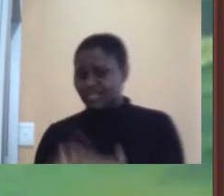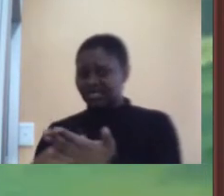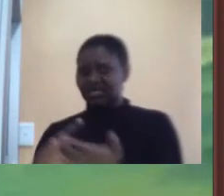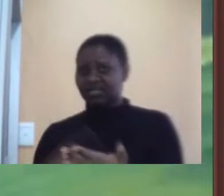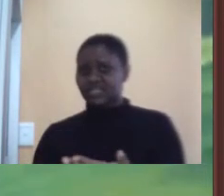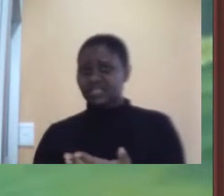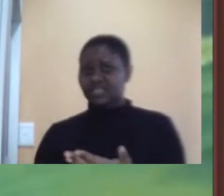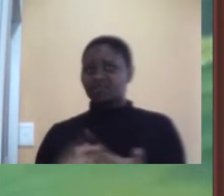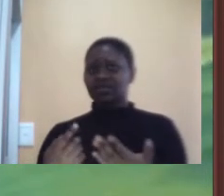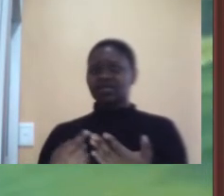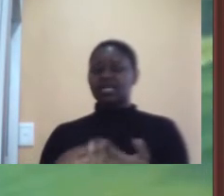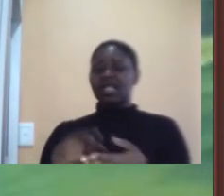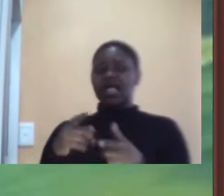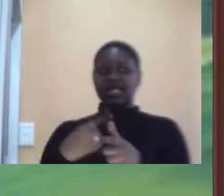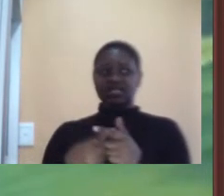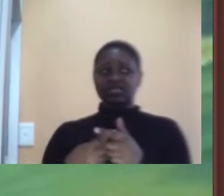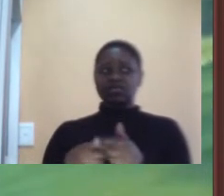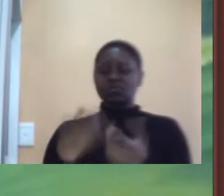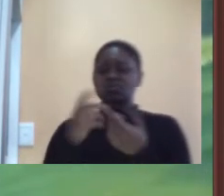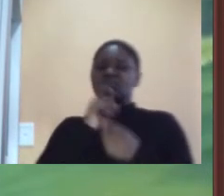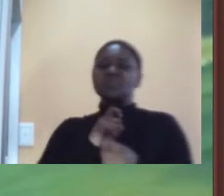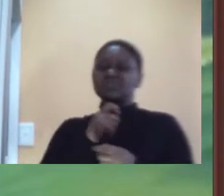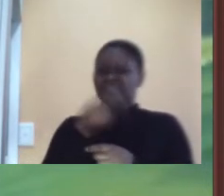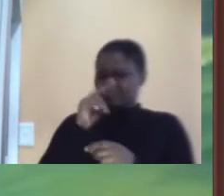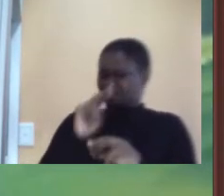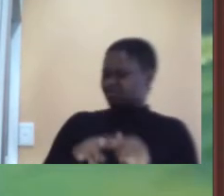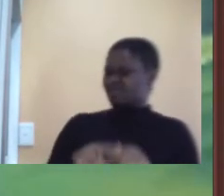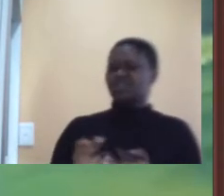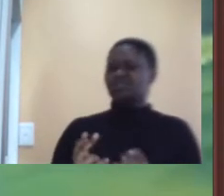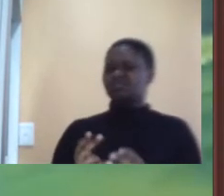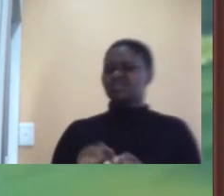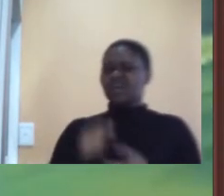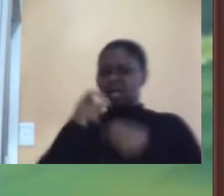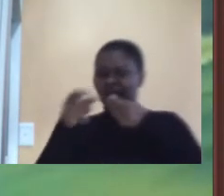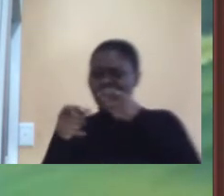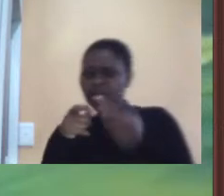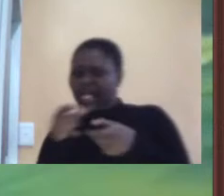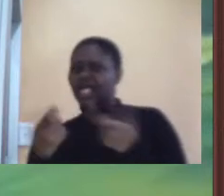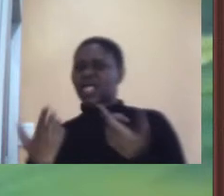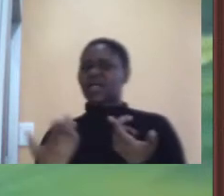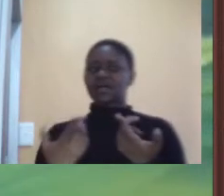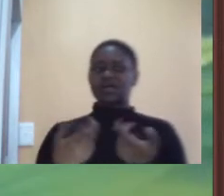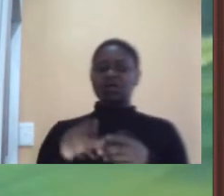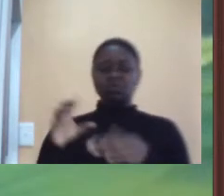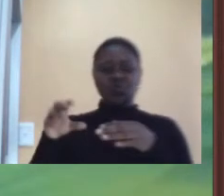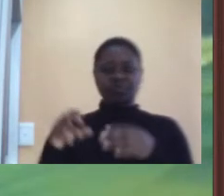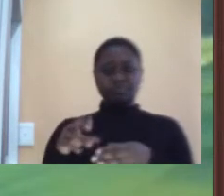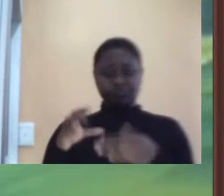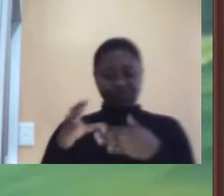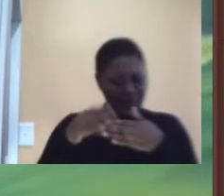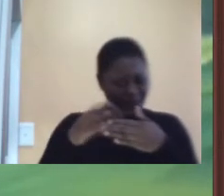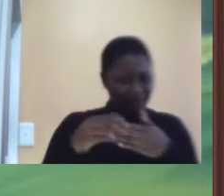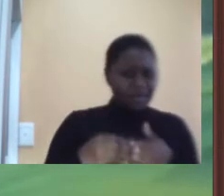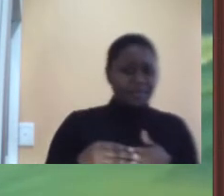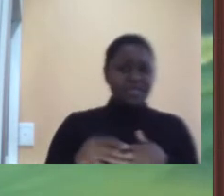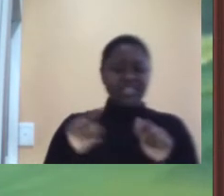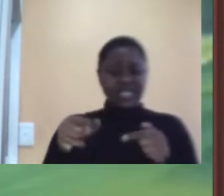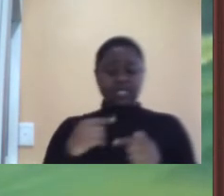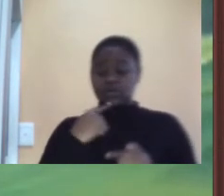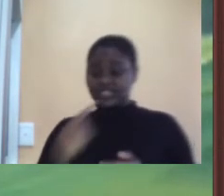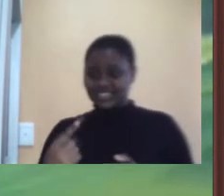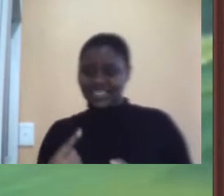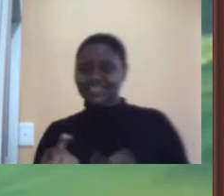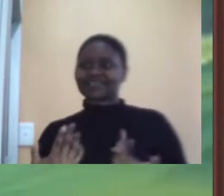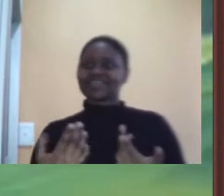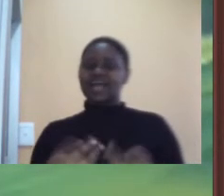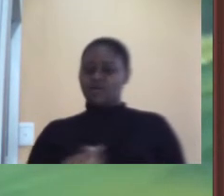and put a funny comment on individual honorable members. And I'm not going to say that, but I'm cautioning